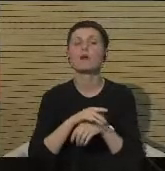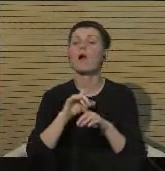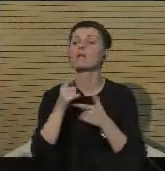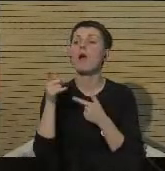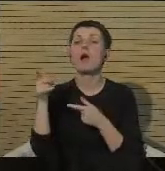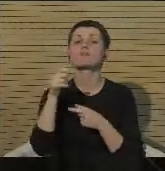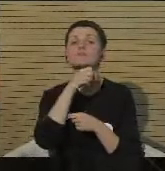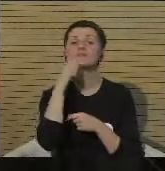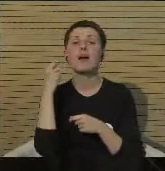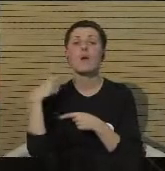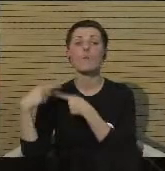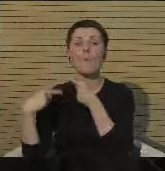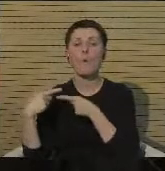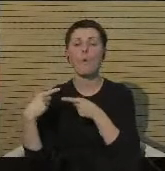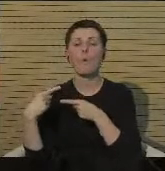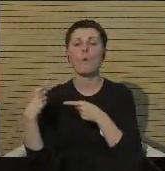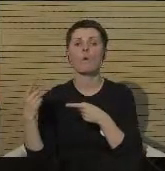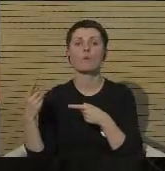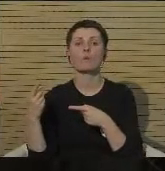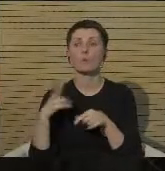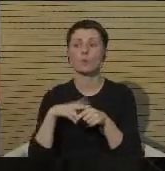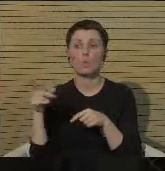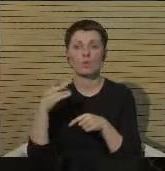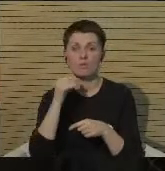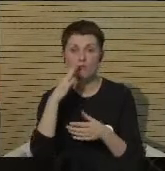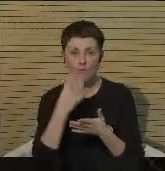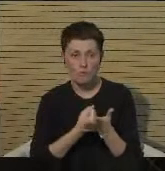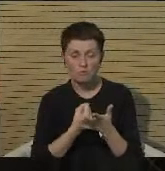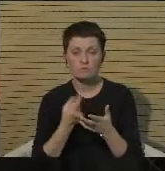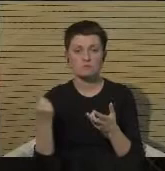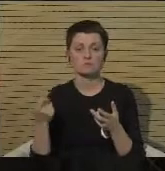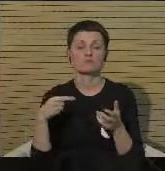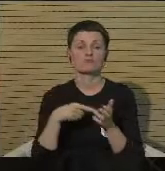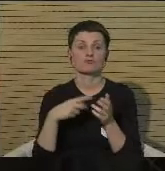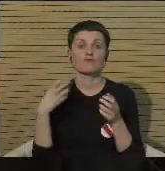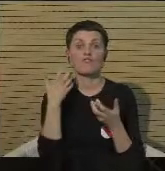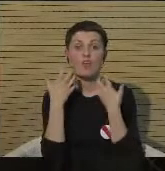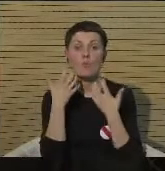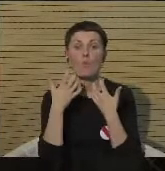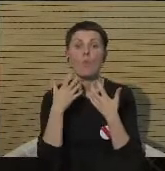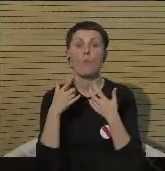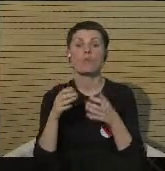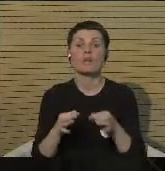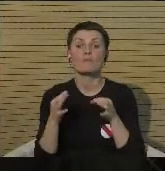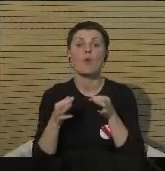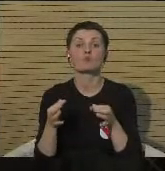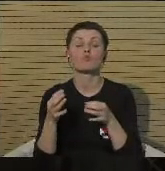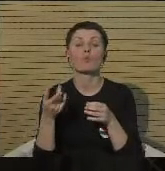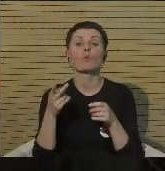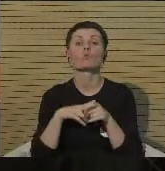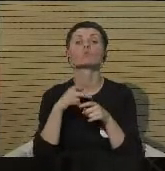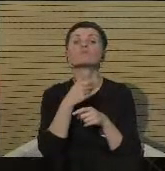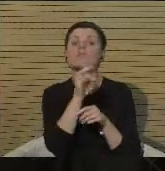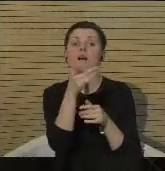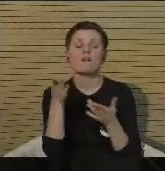of pensioners? So what's the attitude of older generations